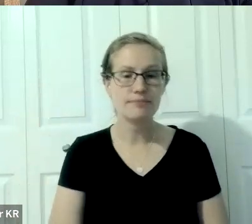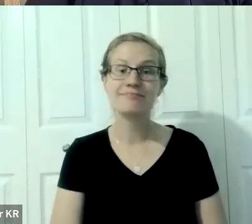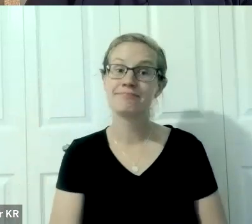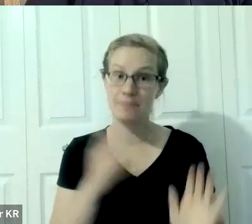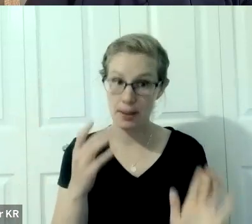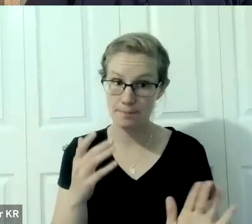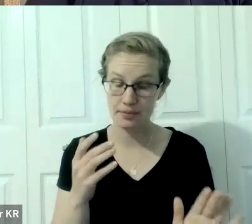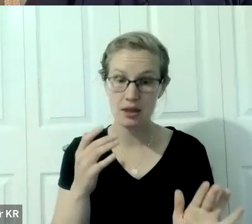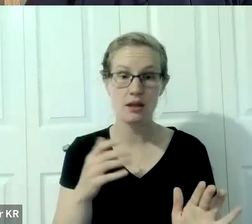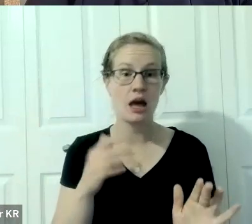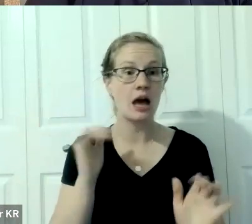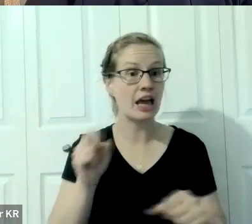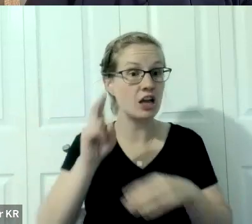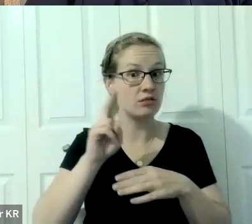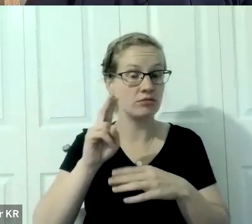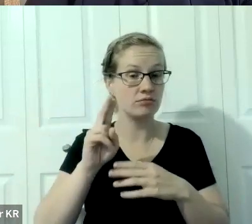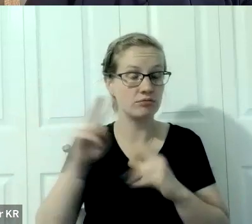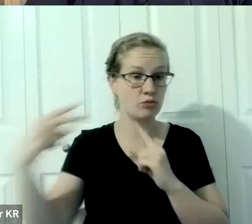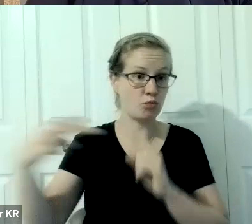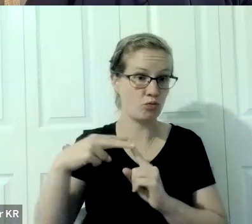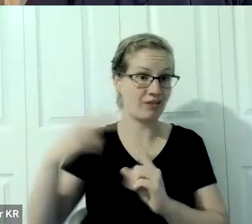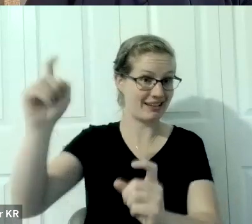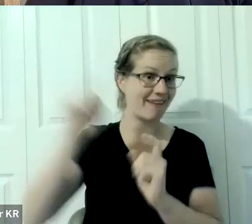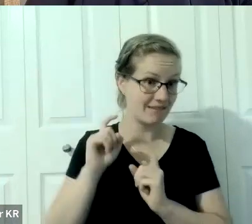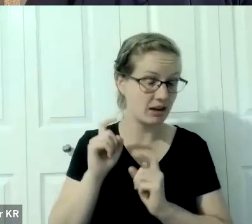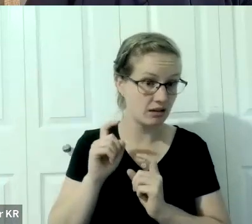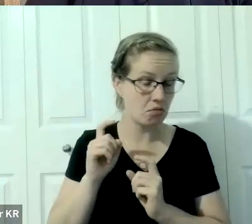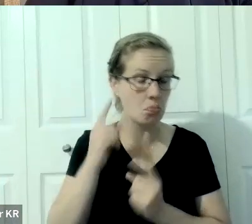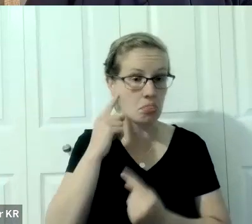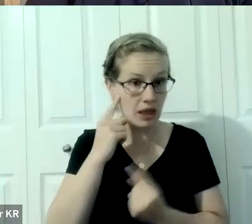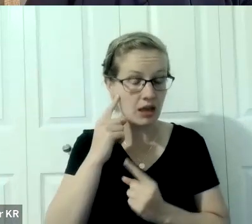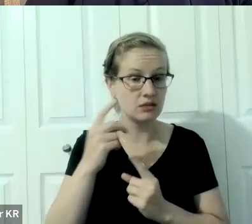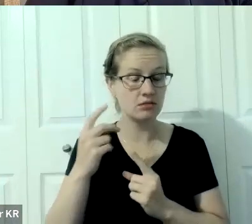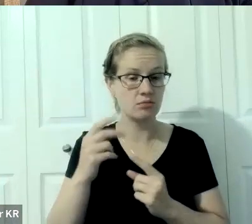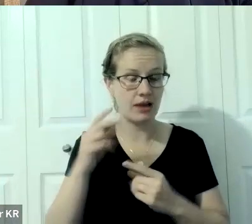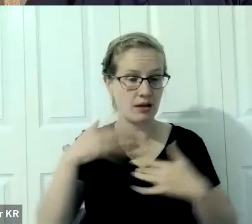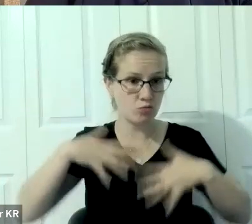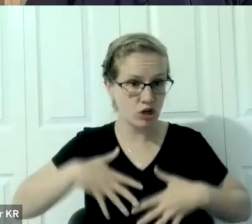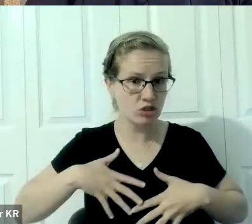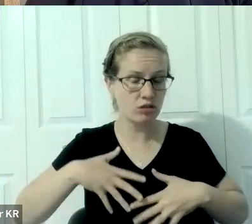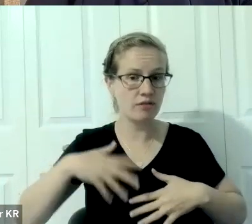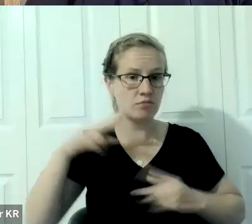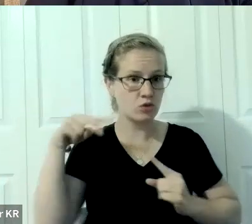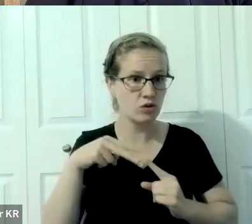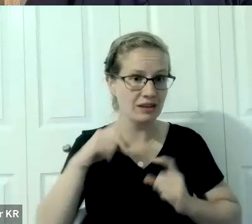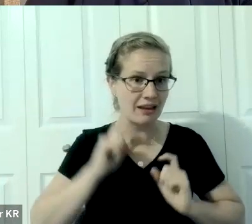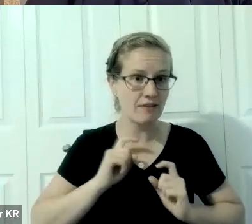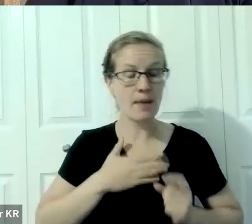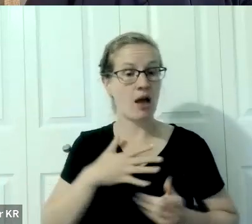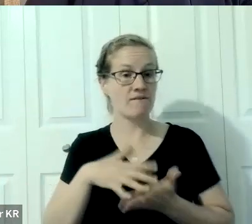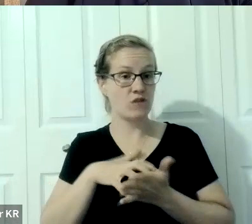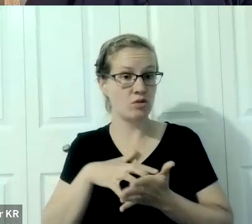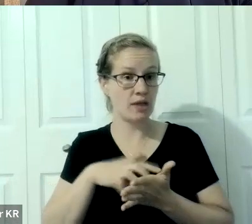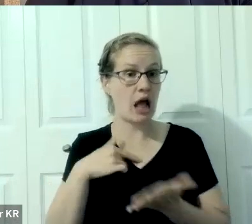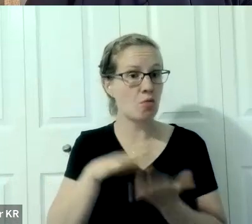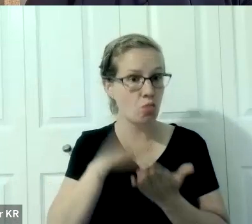I can use that as a gift and make it something that is in my vulnerability, I